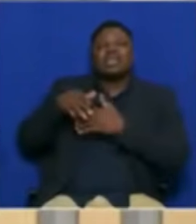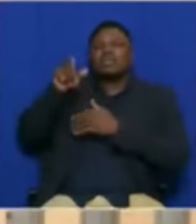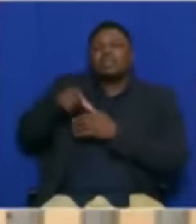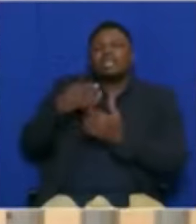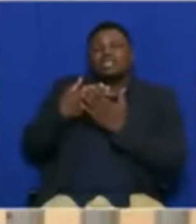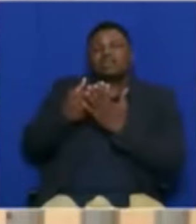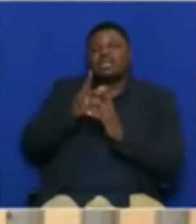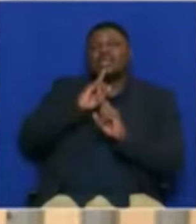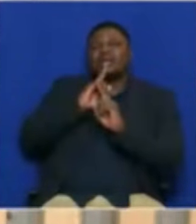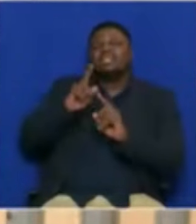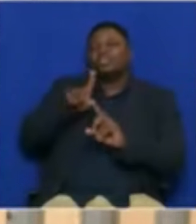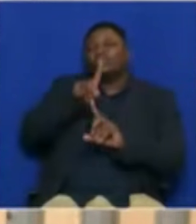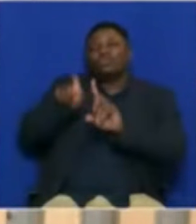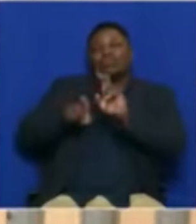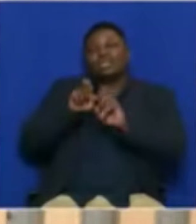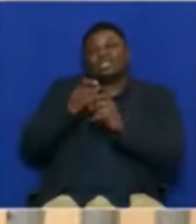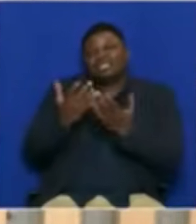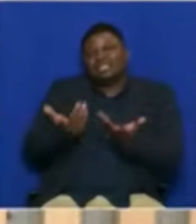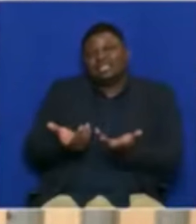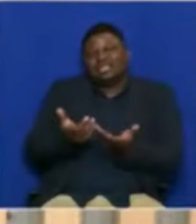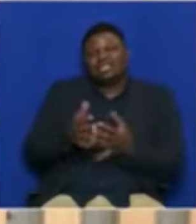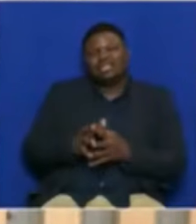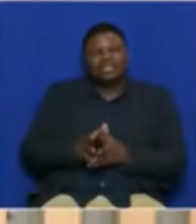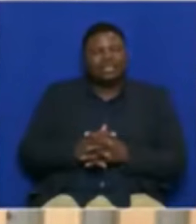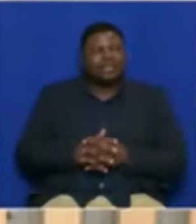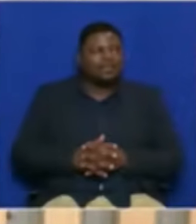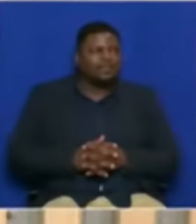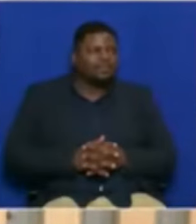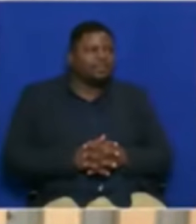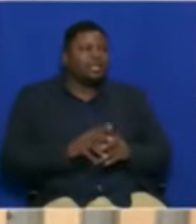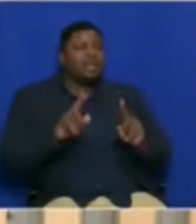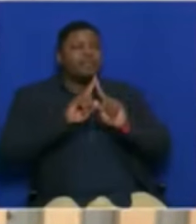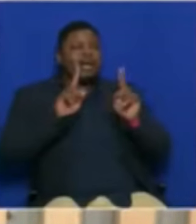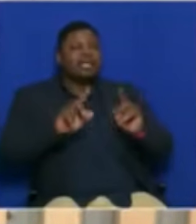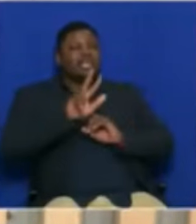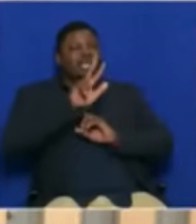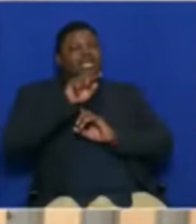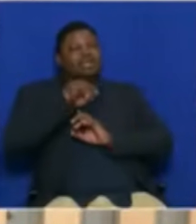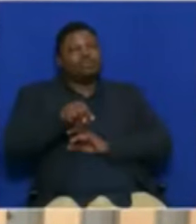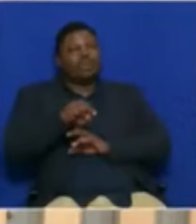At 8.8.7 is an interesting conclusion, point